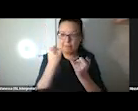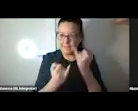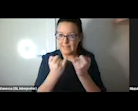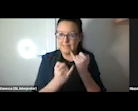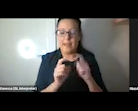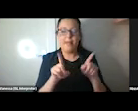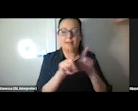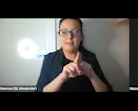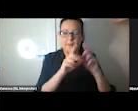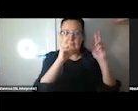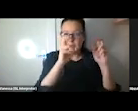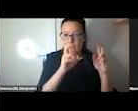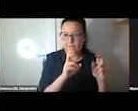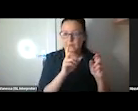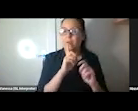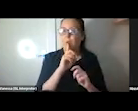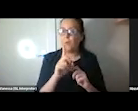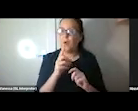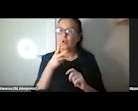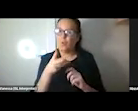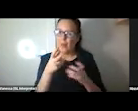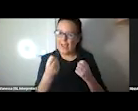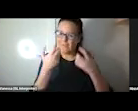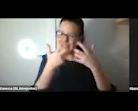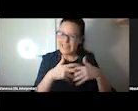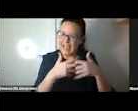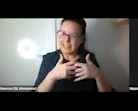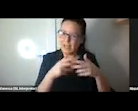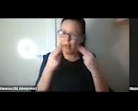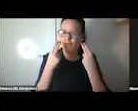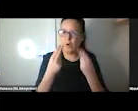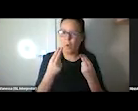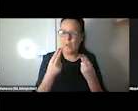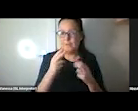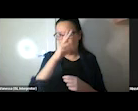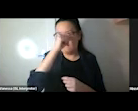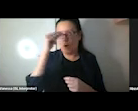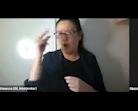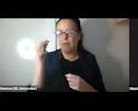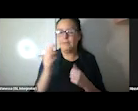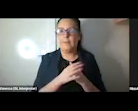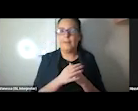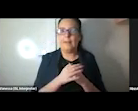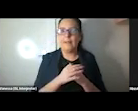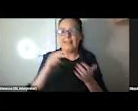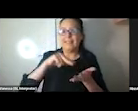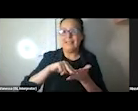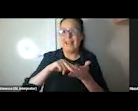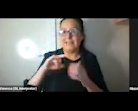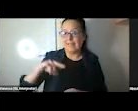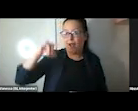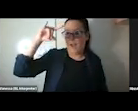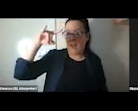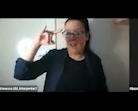in this case, it will give the technical requirements. So for example, standing height user, or